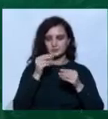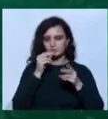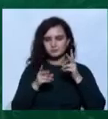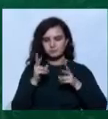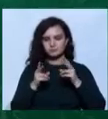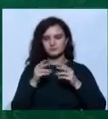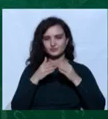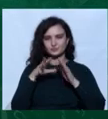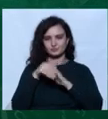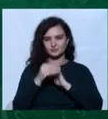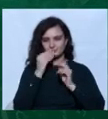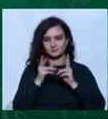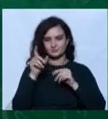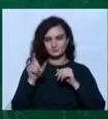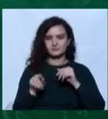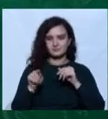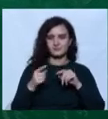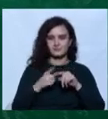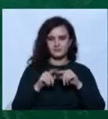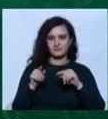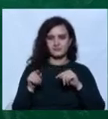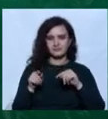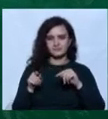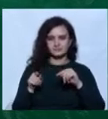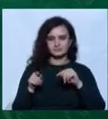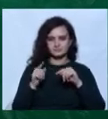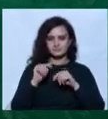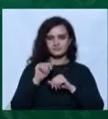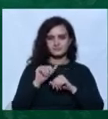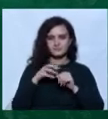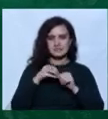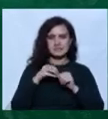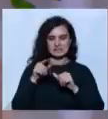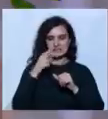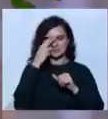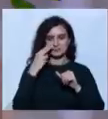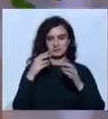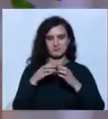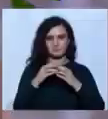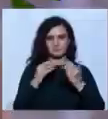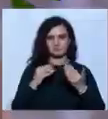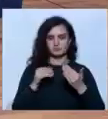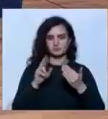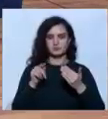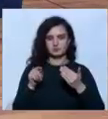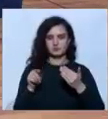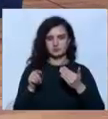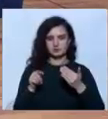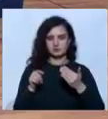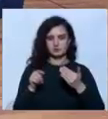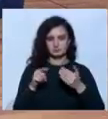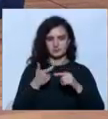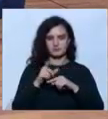prepares food on the ship, he's actually the secret leader of the pirate crew. He's